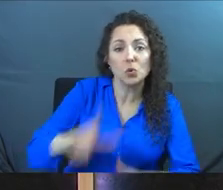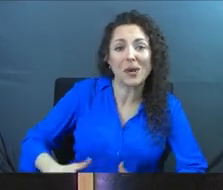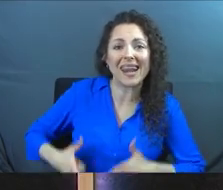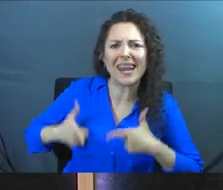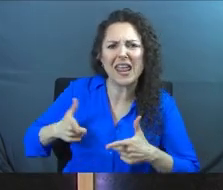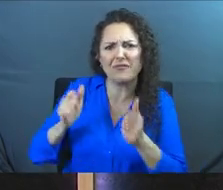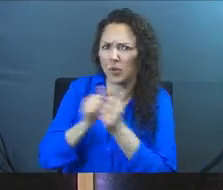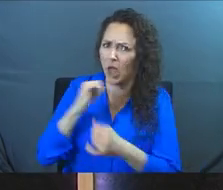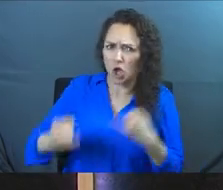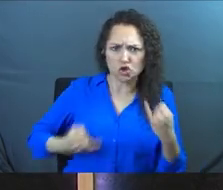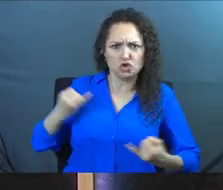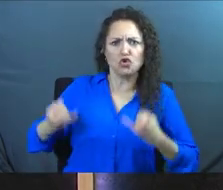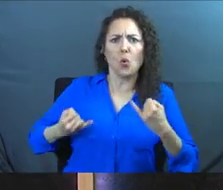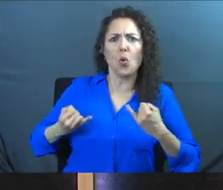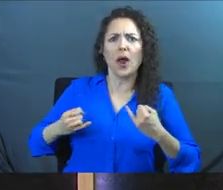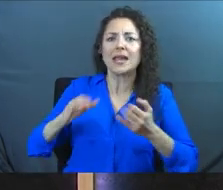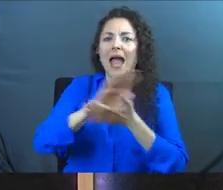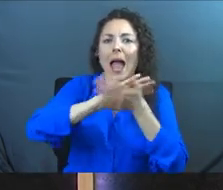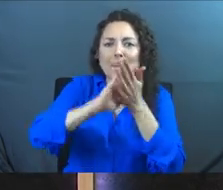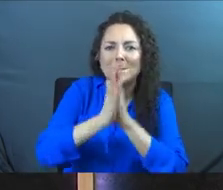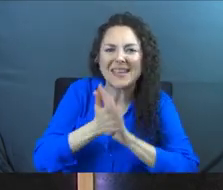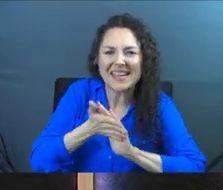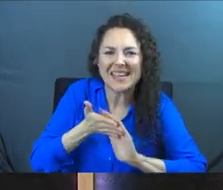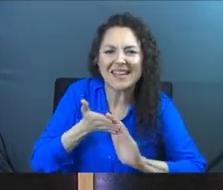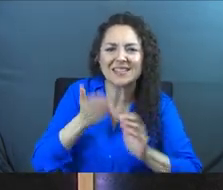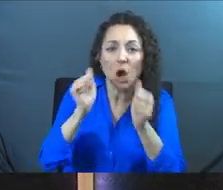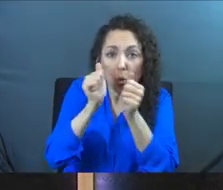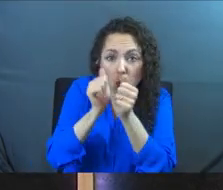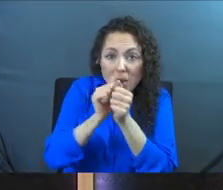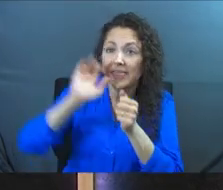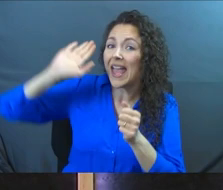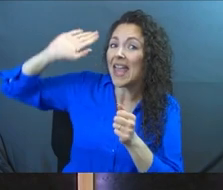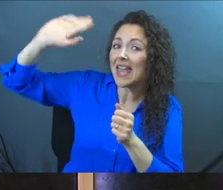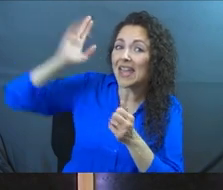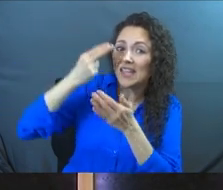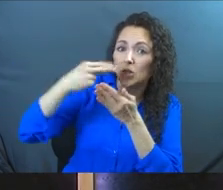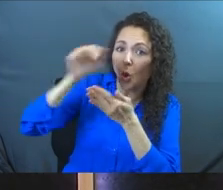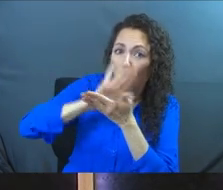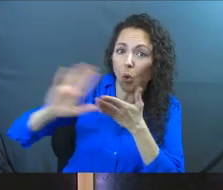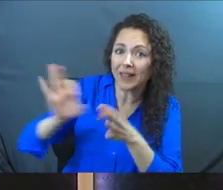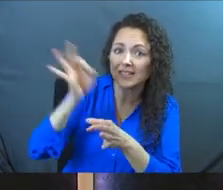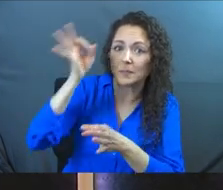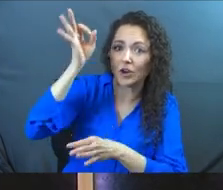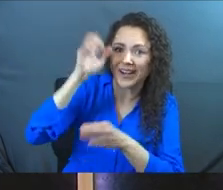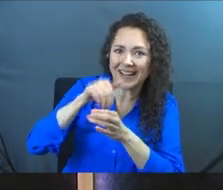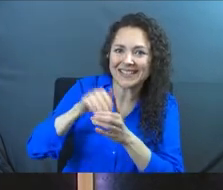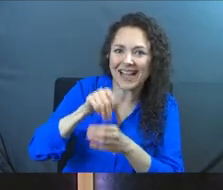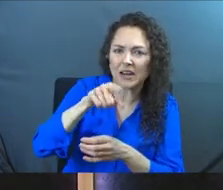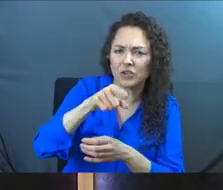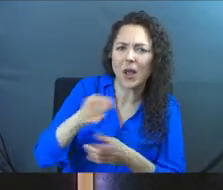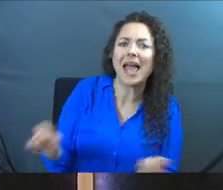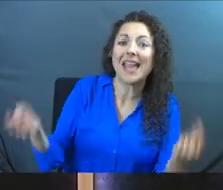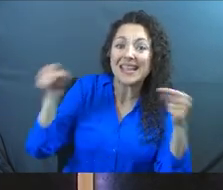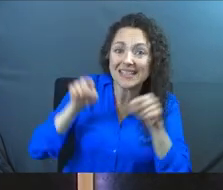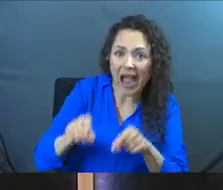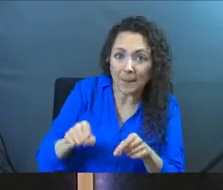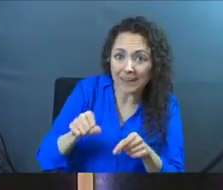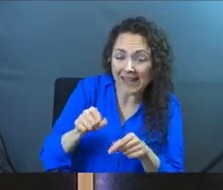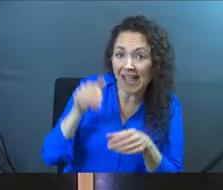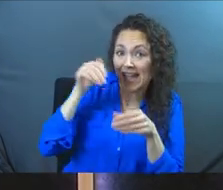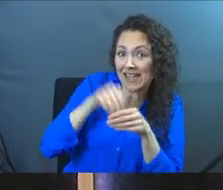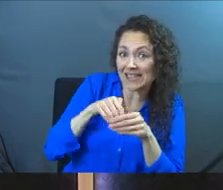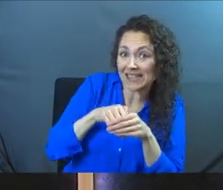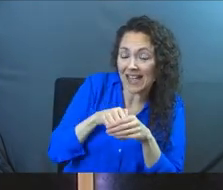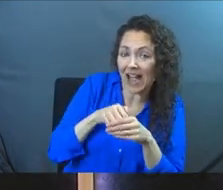with joy and peace in the Holy Spirit living inside of you. The kingdom of God is not something happening out there. It's something happening right here. It's